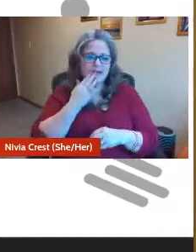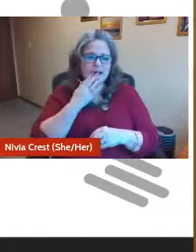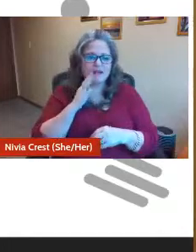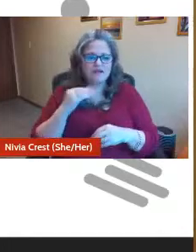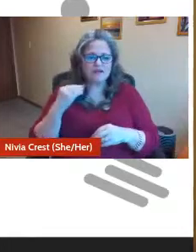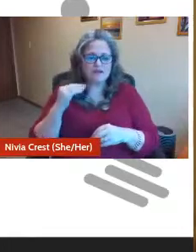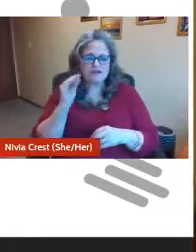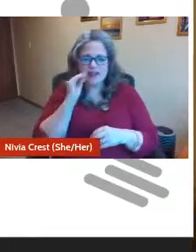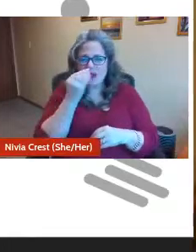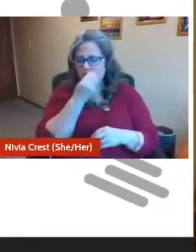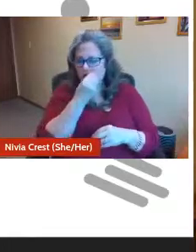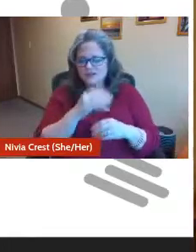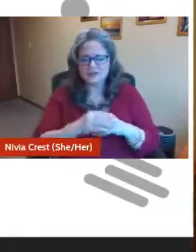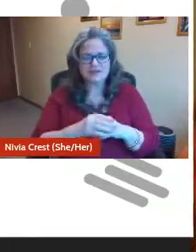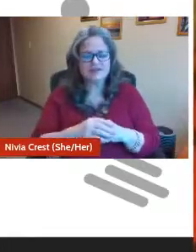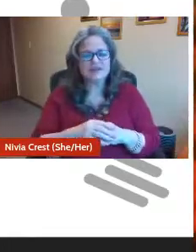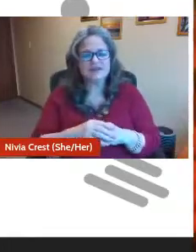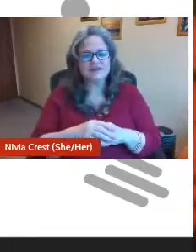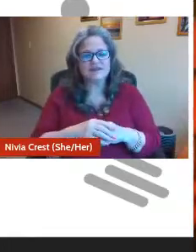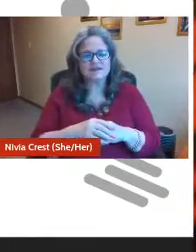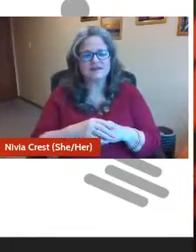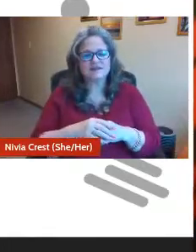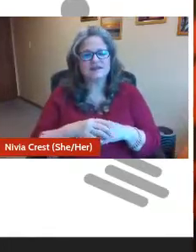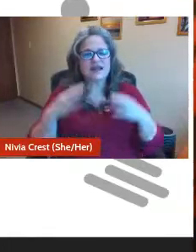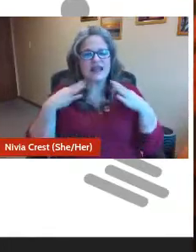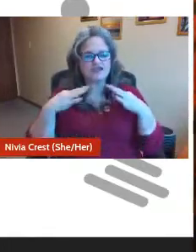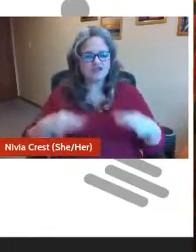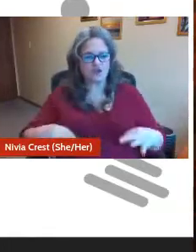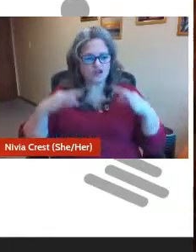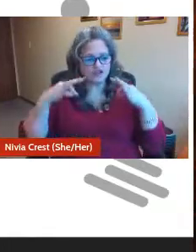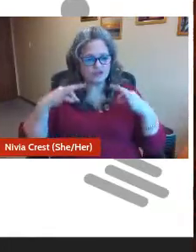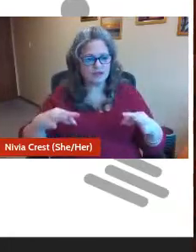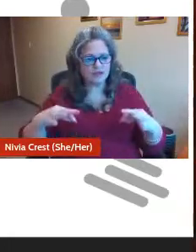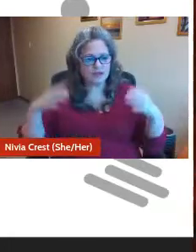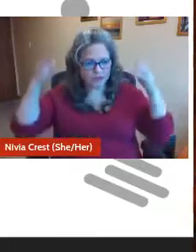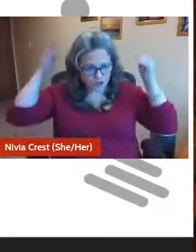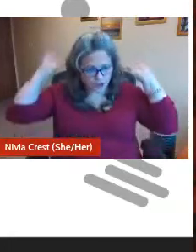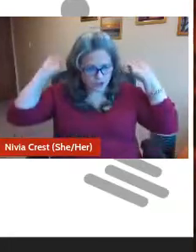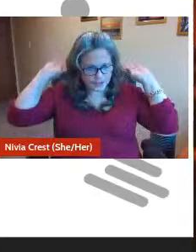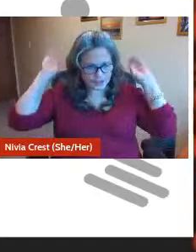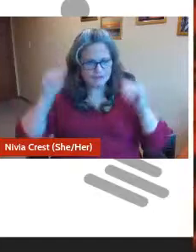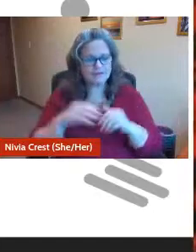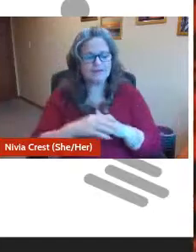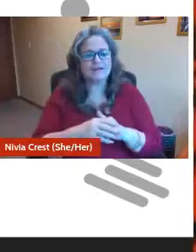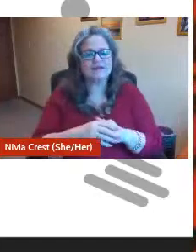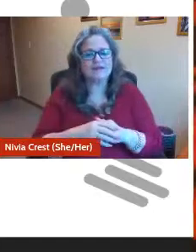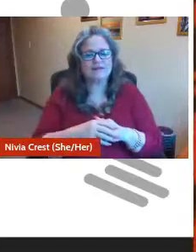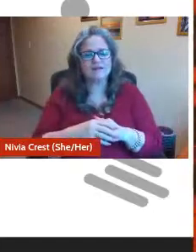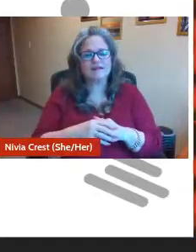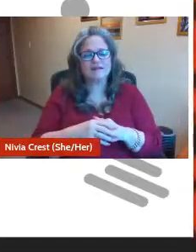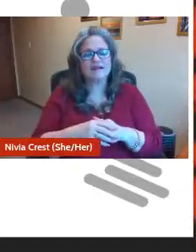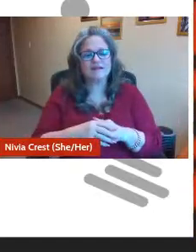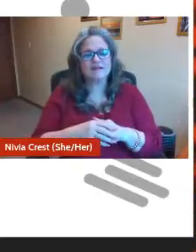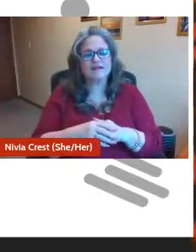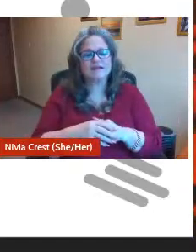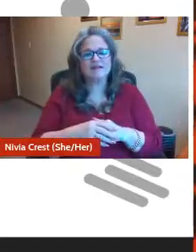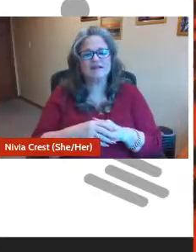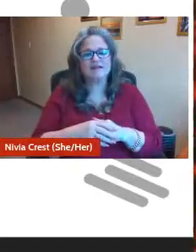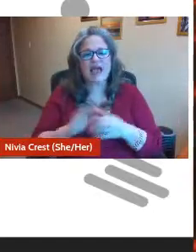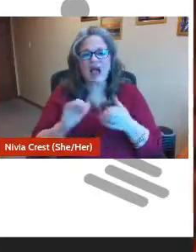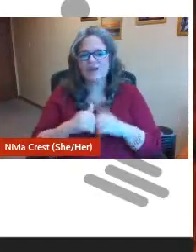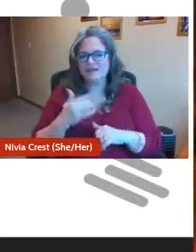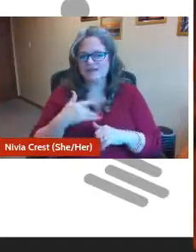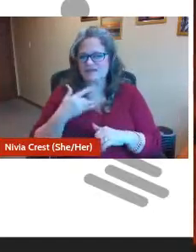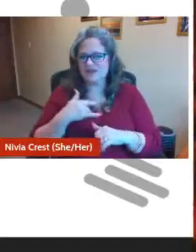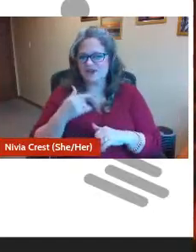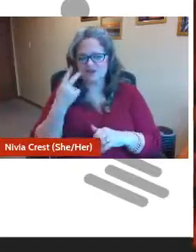it, and drawstring through the hoodie. So yeah. That's awesome. And how does it feel to be able to